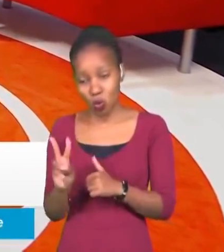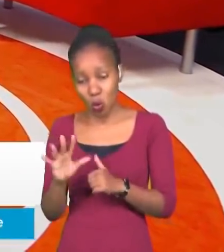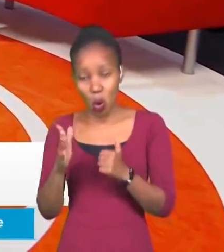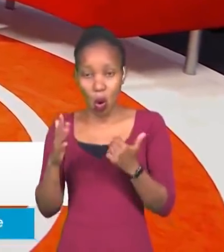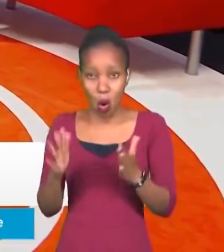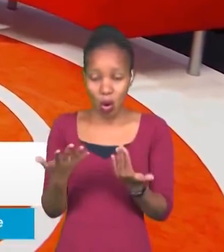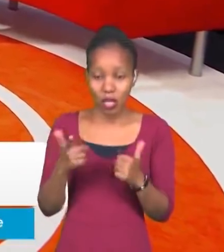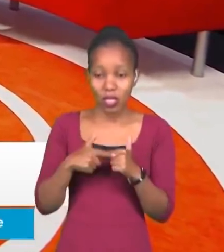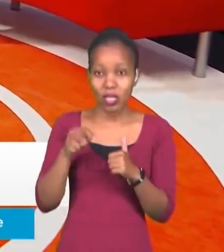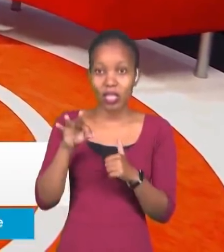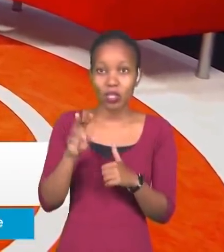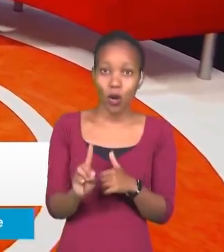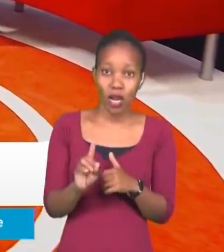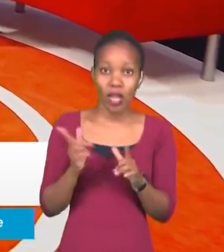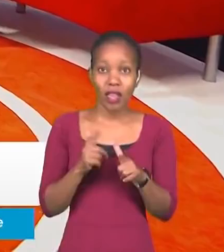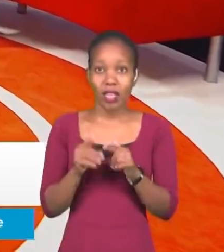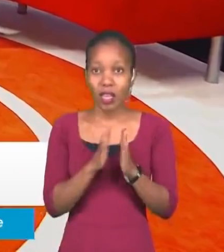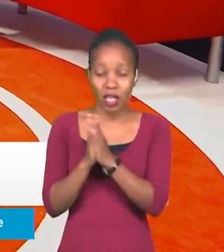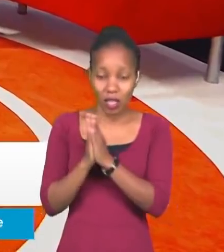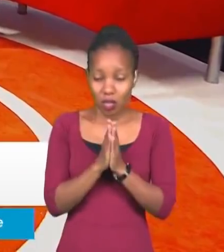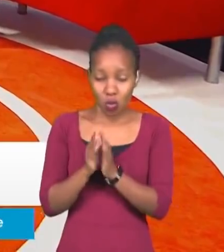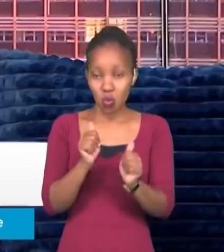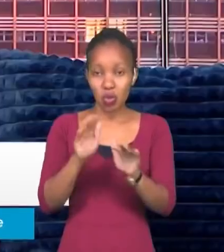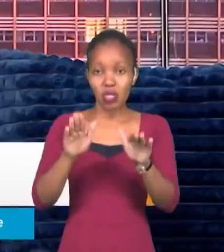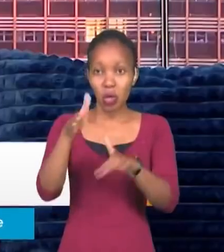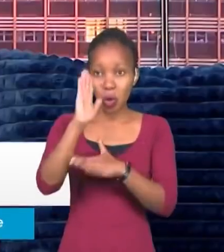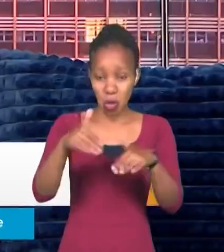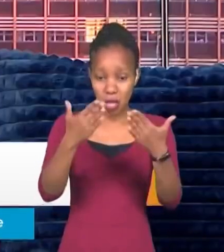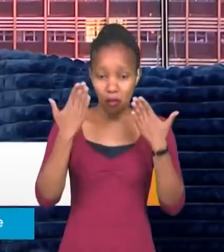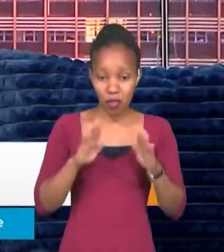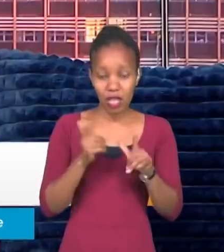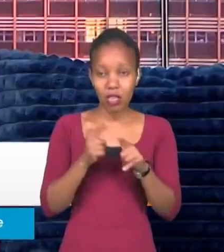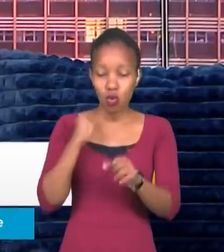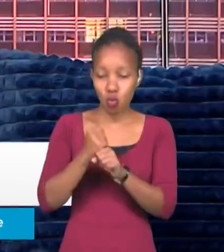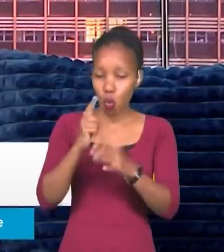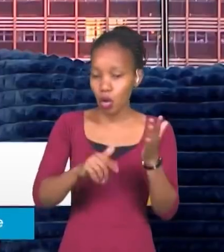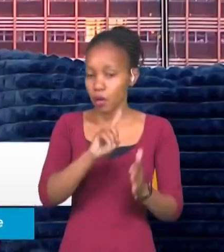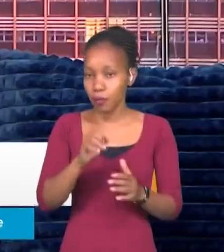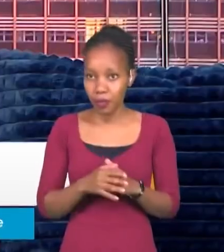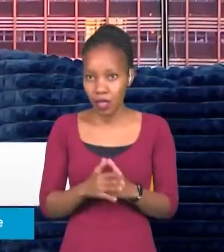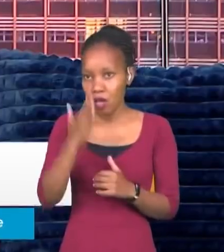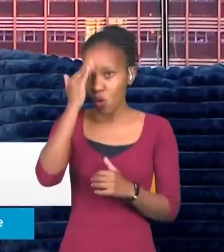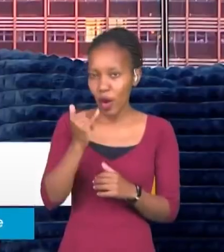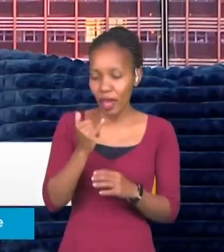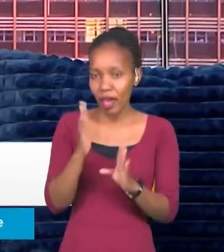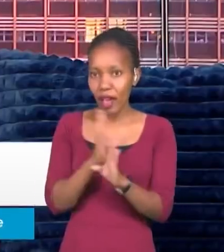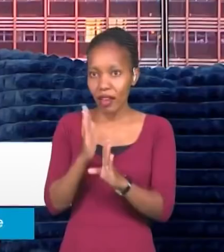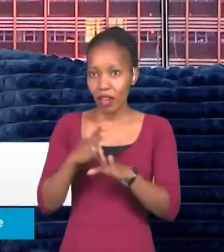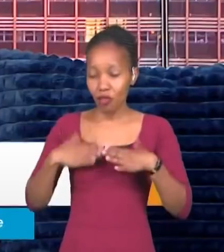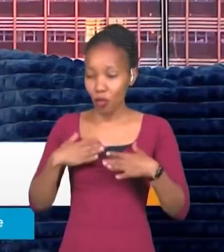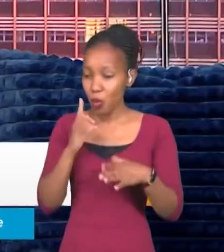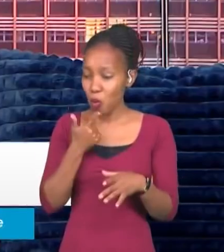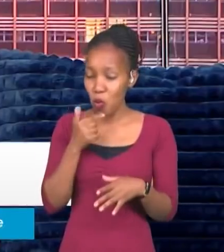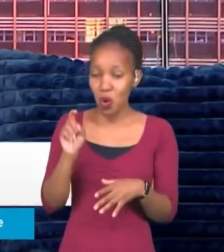So what are you going to do with the story that God has given you or what you've gone through? Mm-hmm. Why should you hide it from people who would probably need